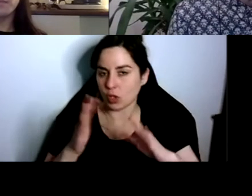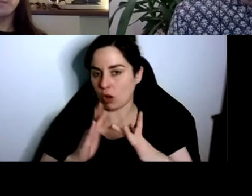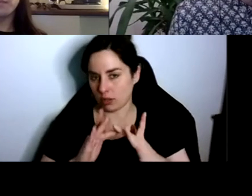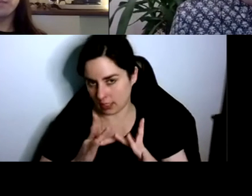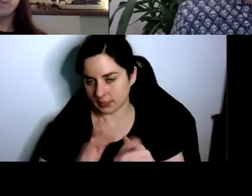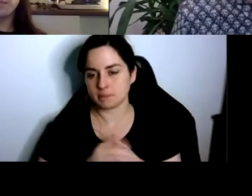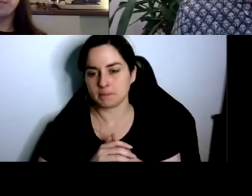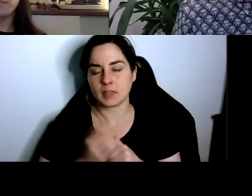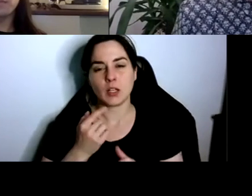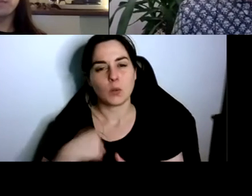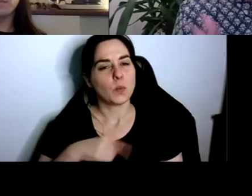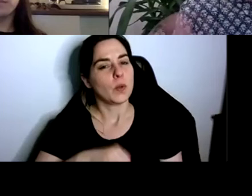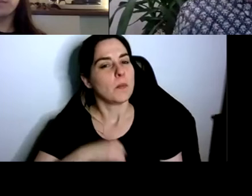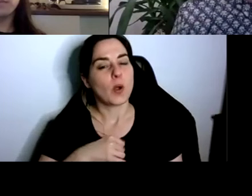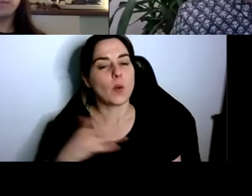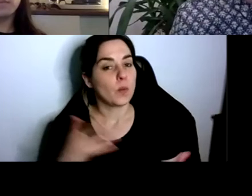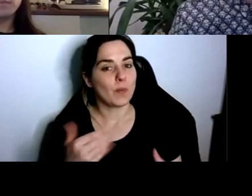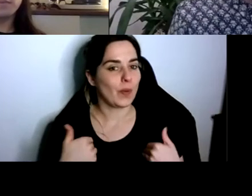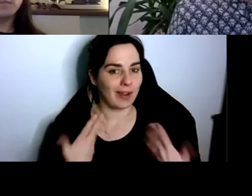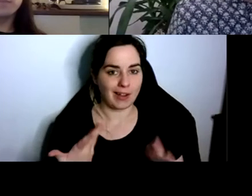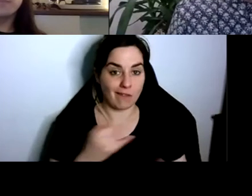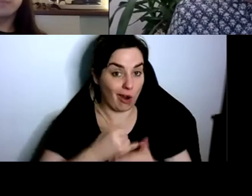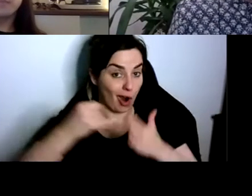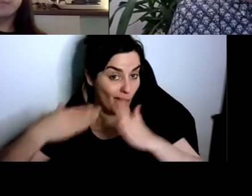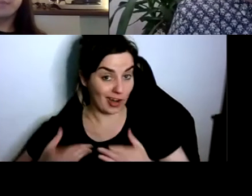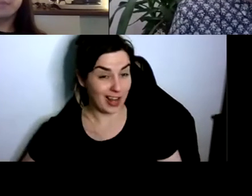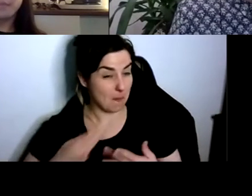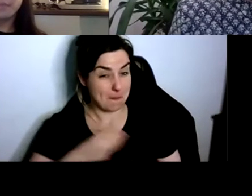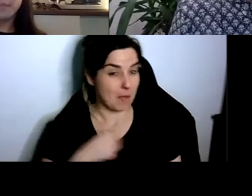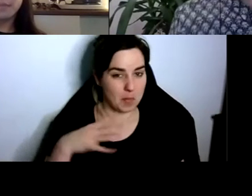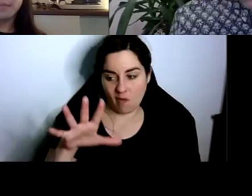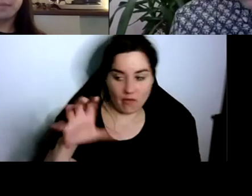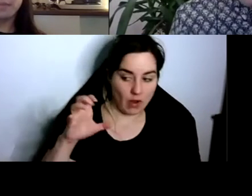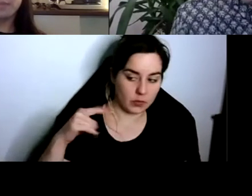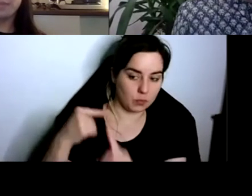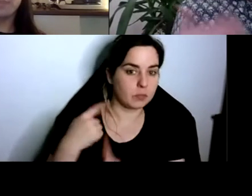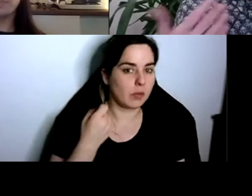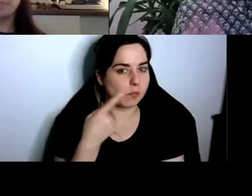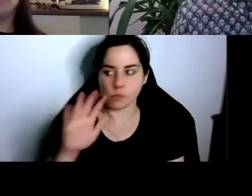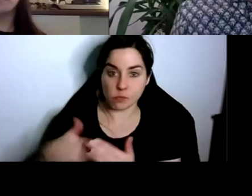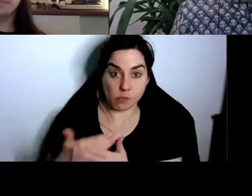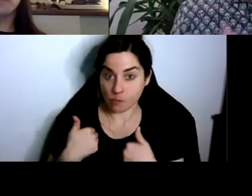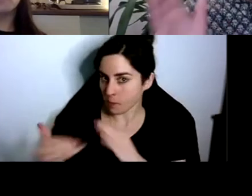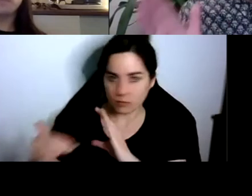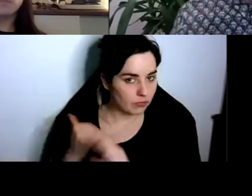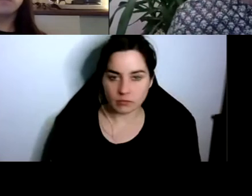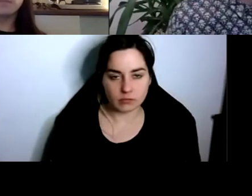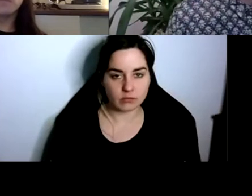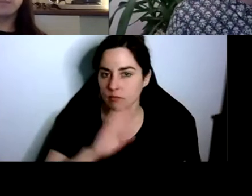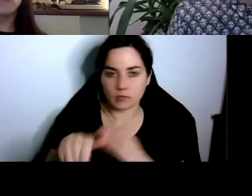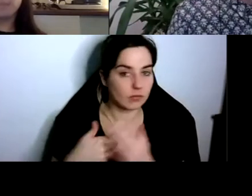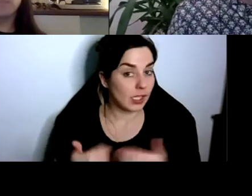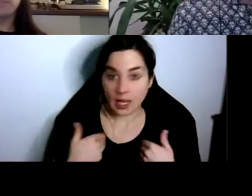a membership of artists that's 500 plus, who not everyone uses email even or has a computer, and I referenced that